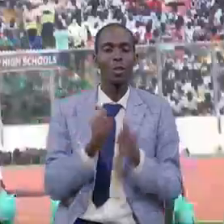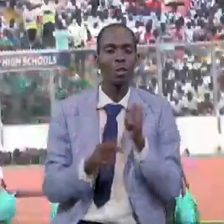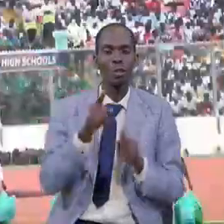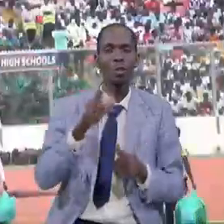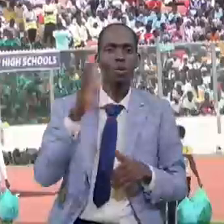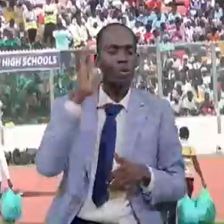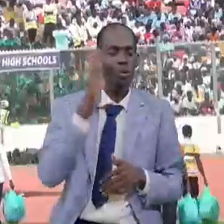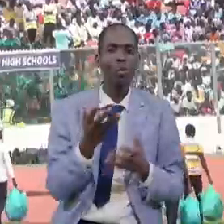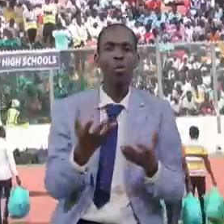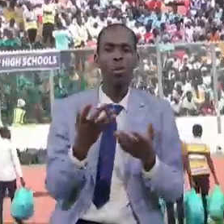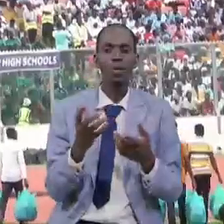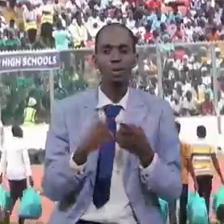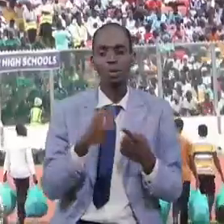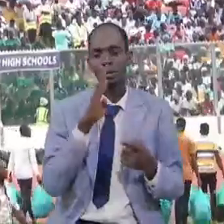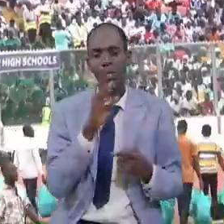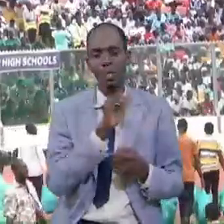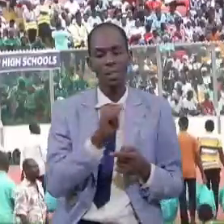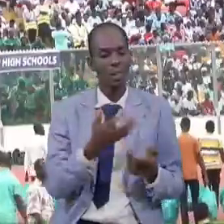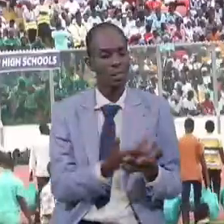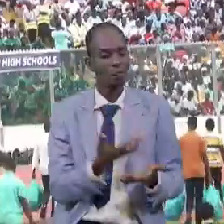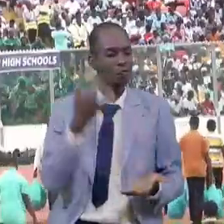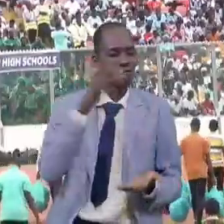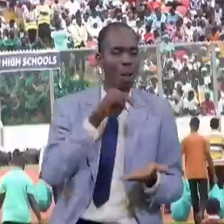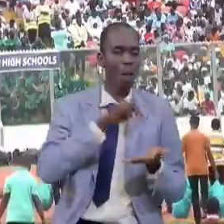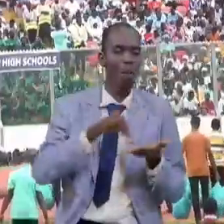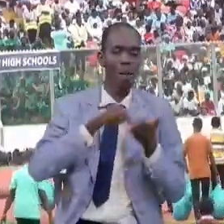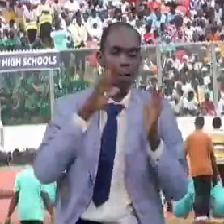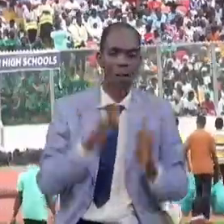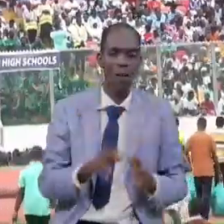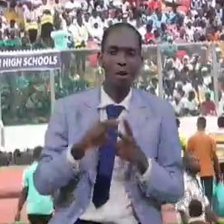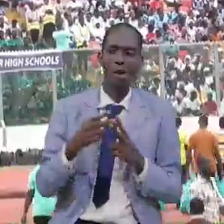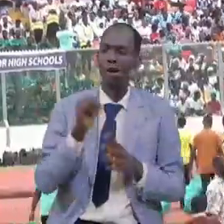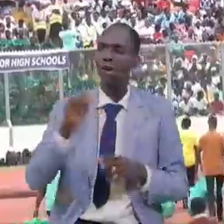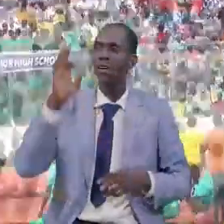A millionaire, billionaire, or an evangelist?